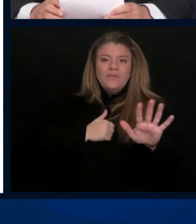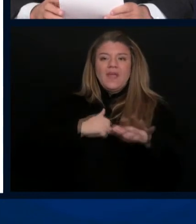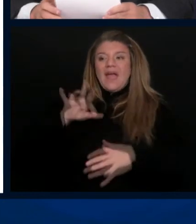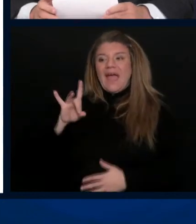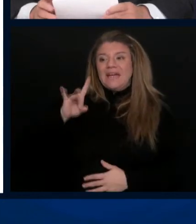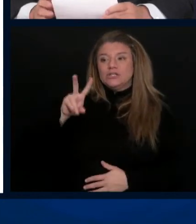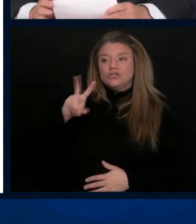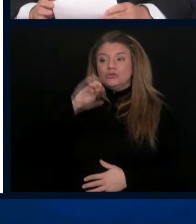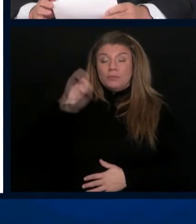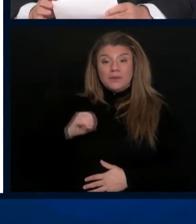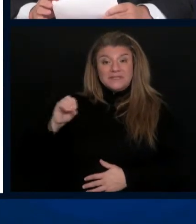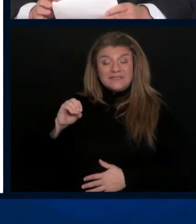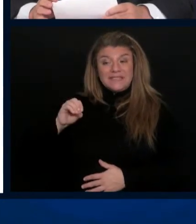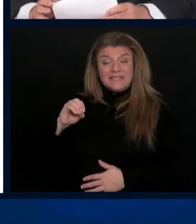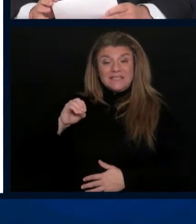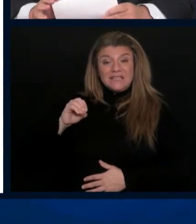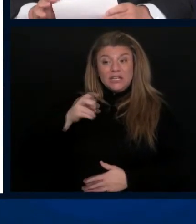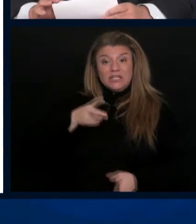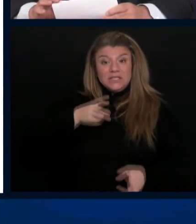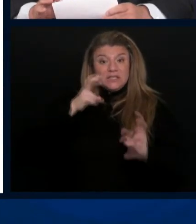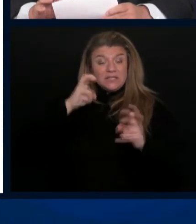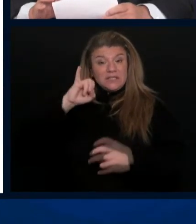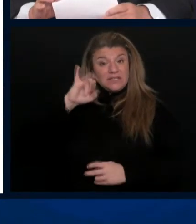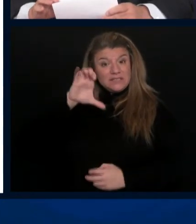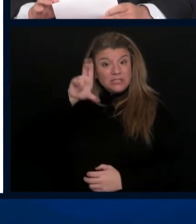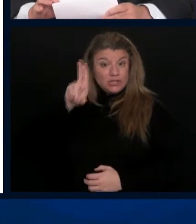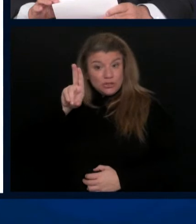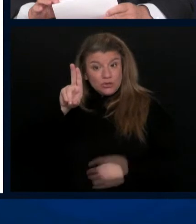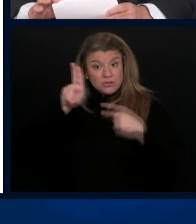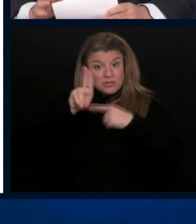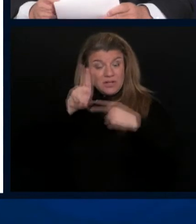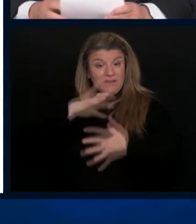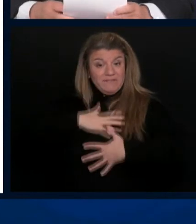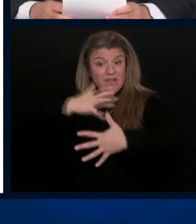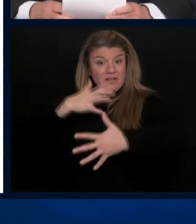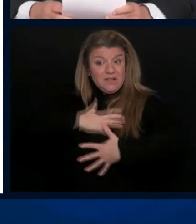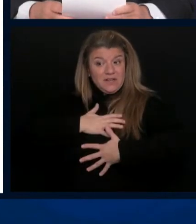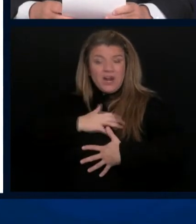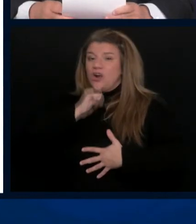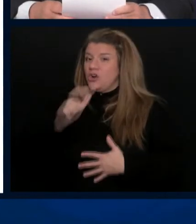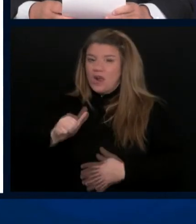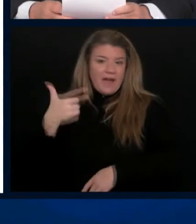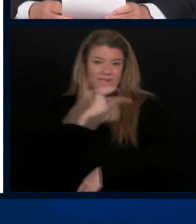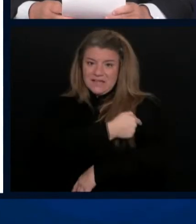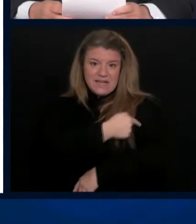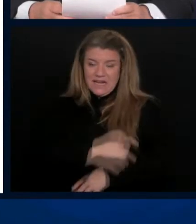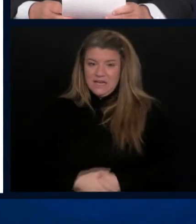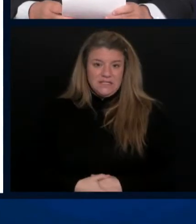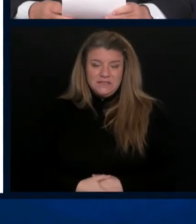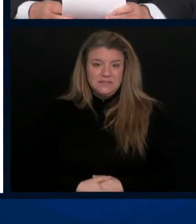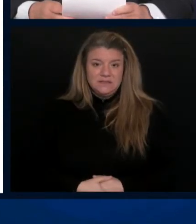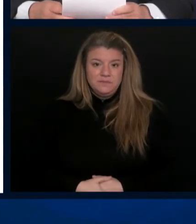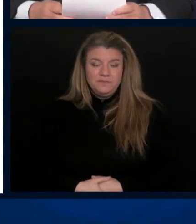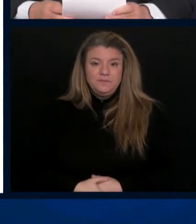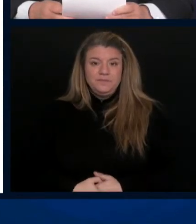of the patients on that are in the ICU units or on ventilators are not vaccinated.